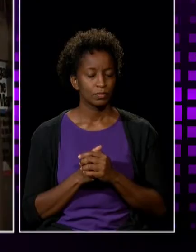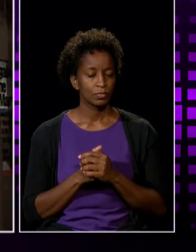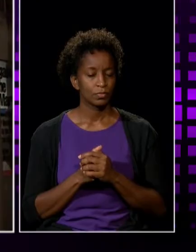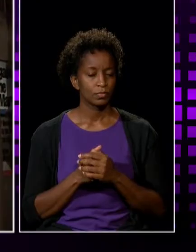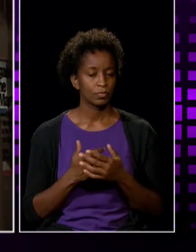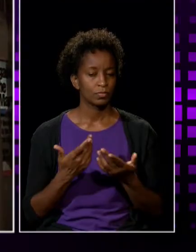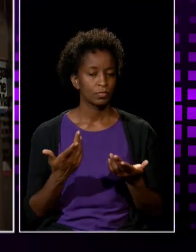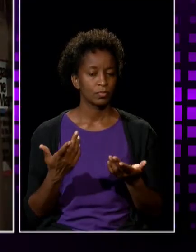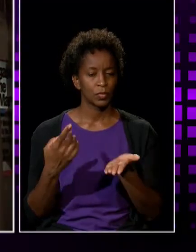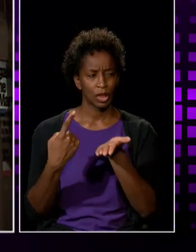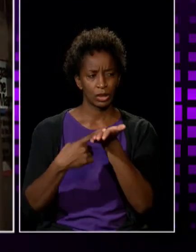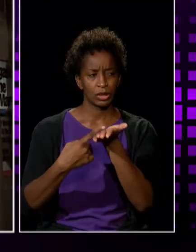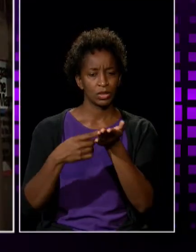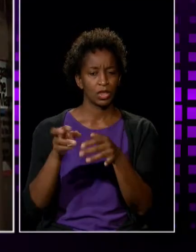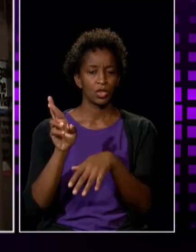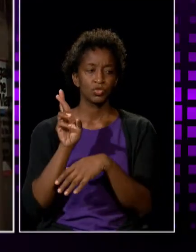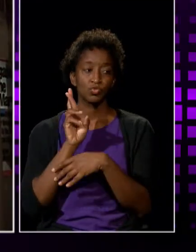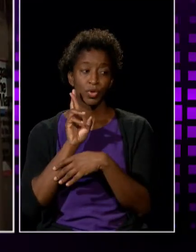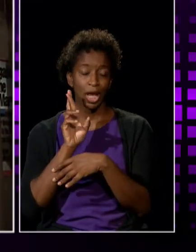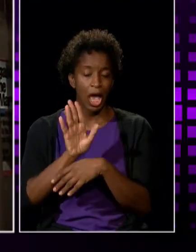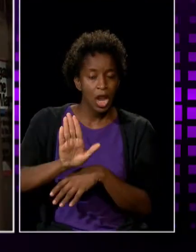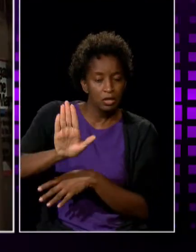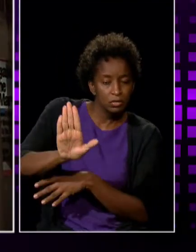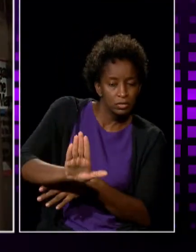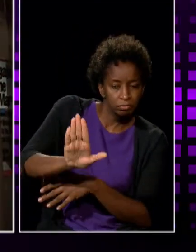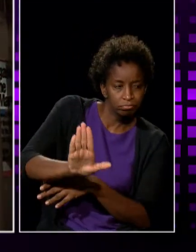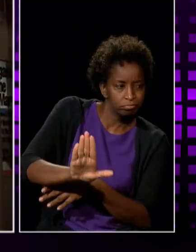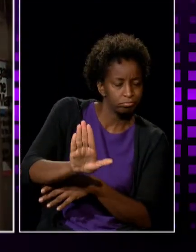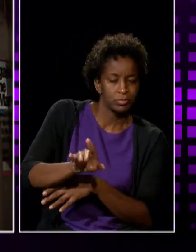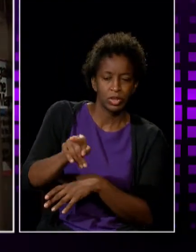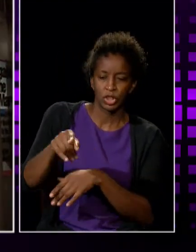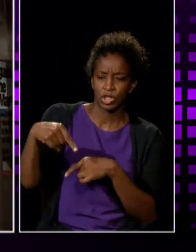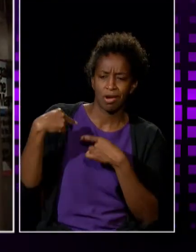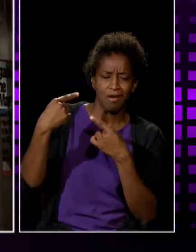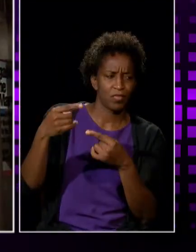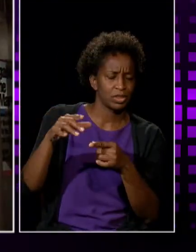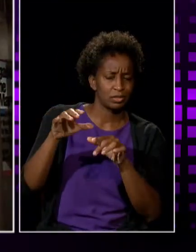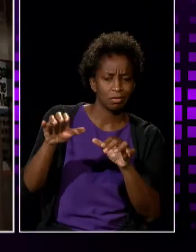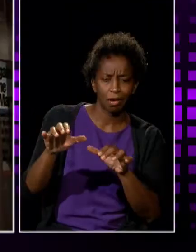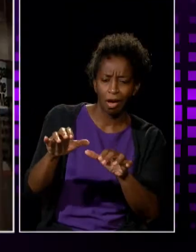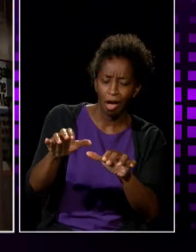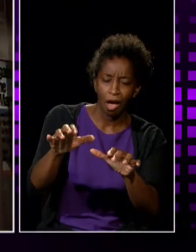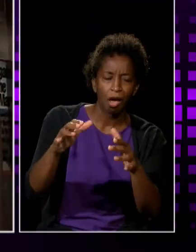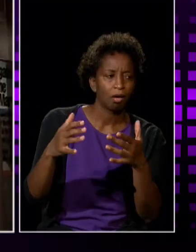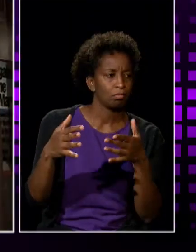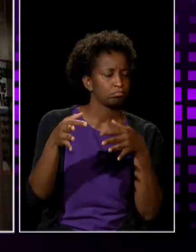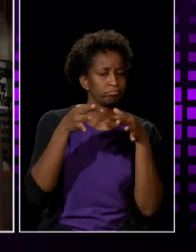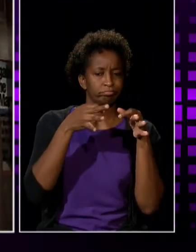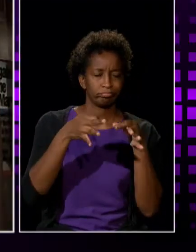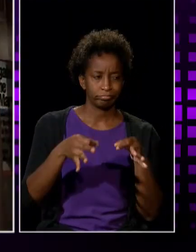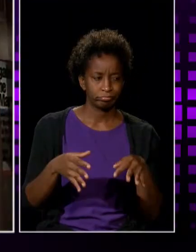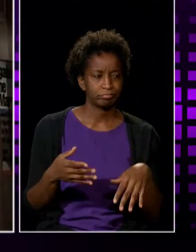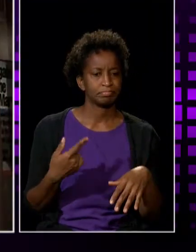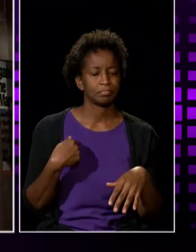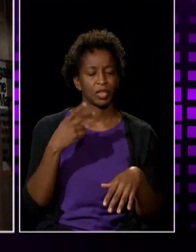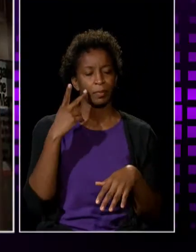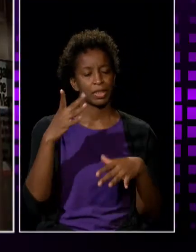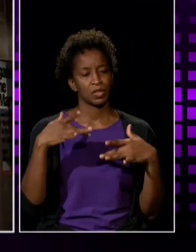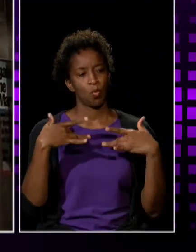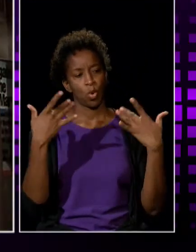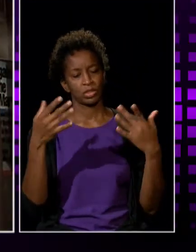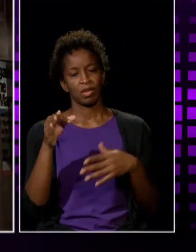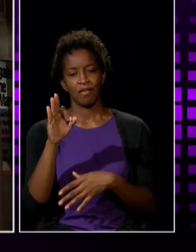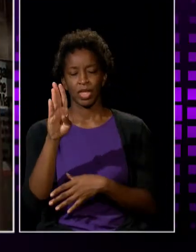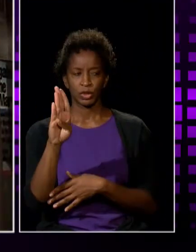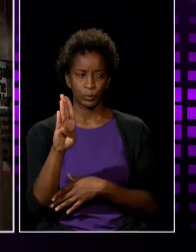but also everything that she has been able to achieve. I have also seen the posters circulating on WhatsApp and Facebook and